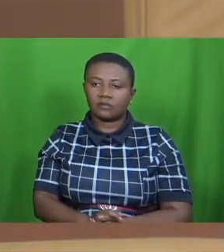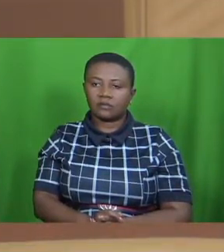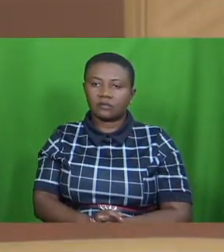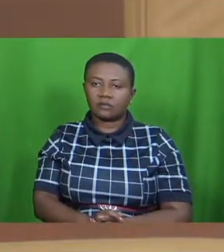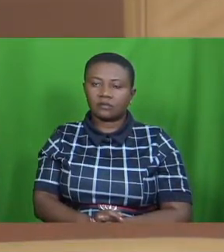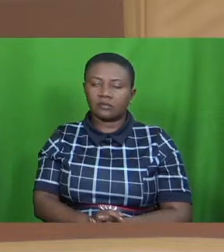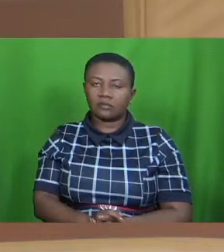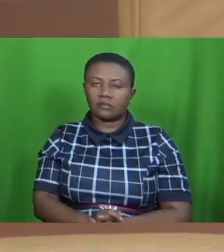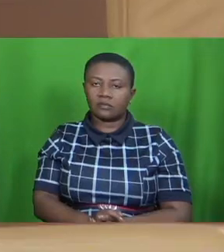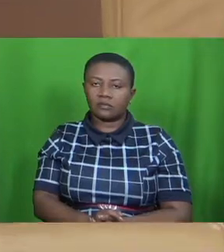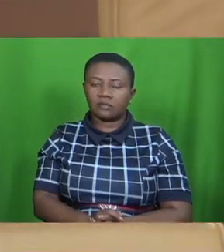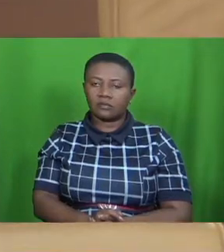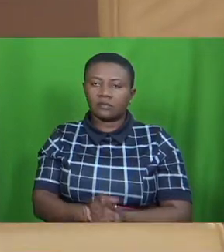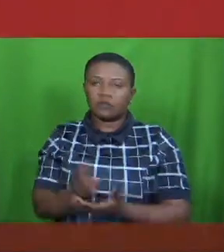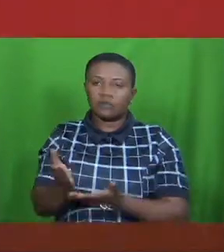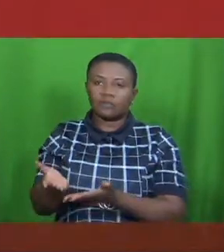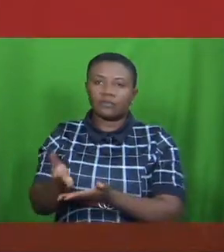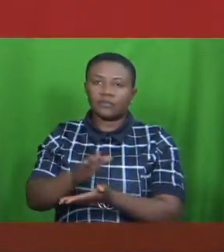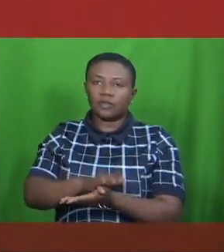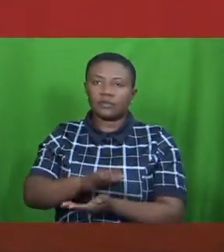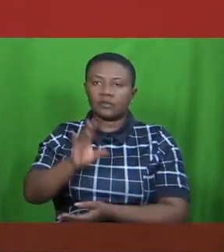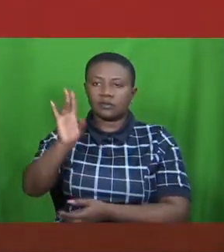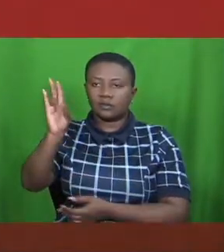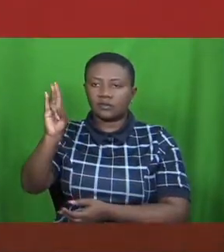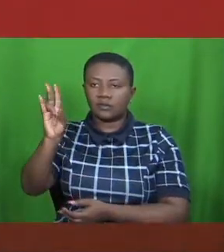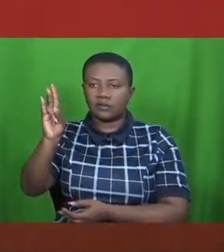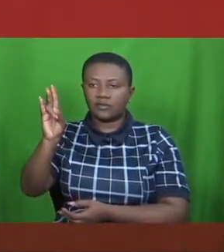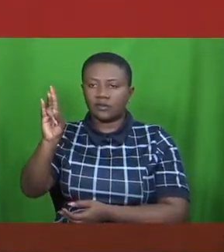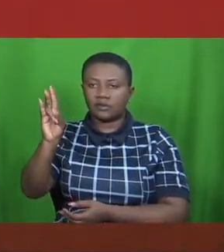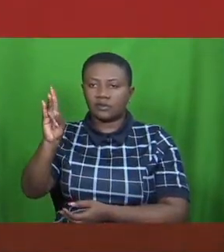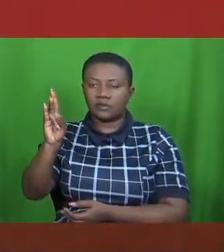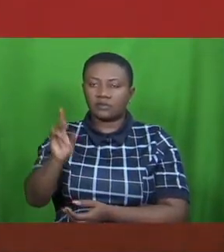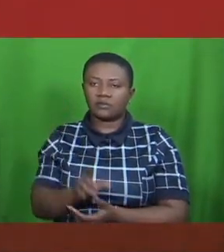Page 17.